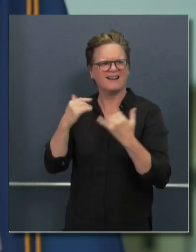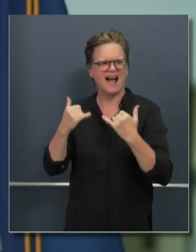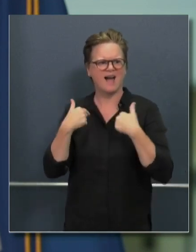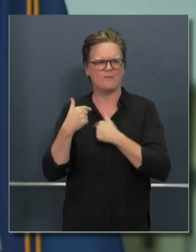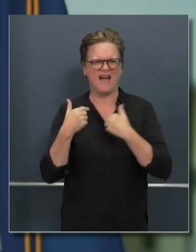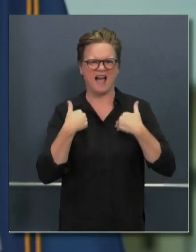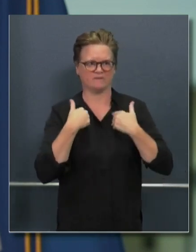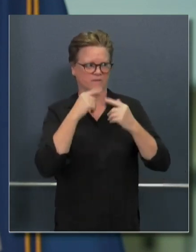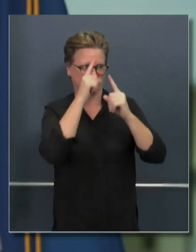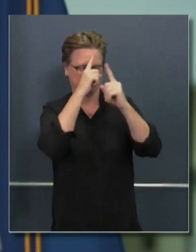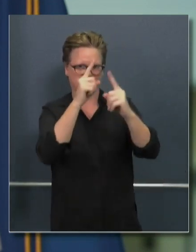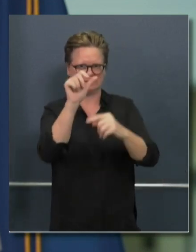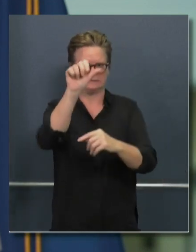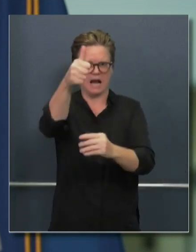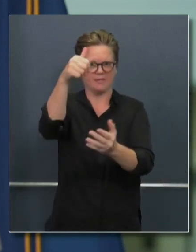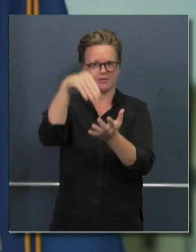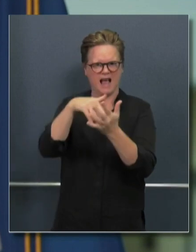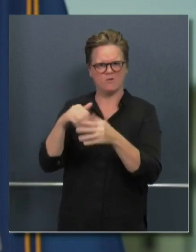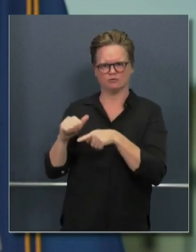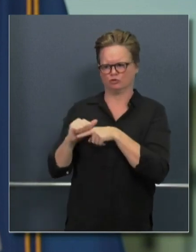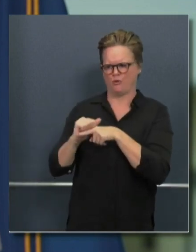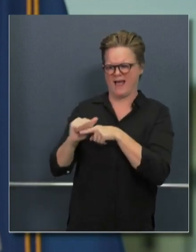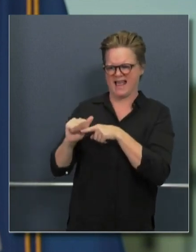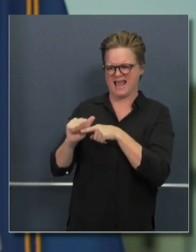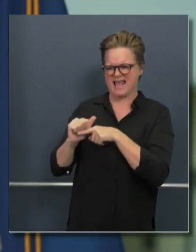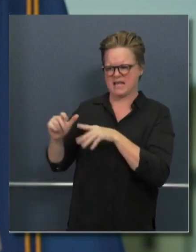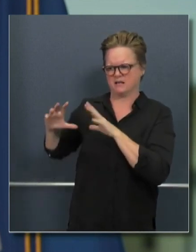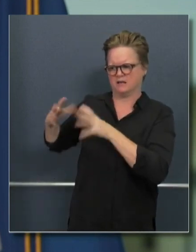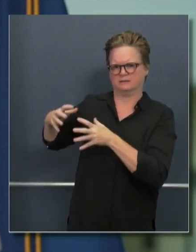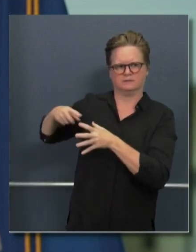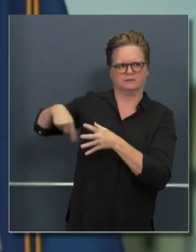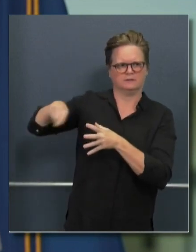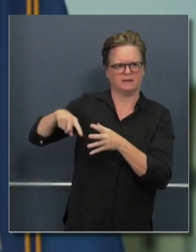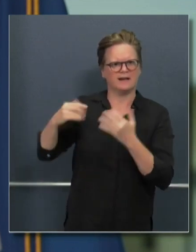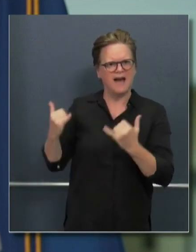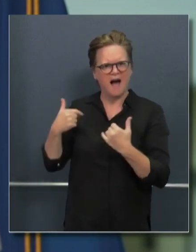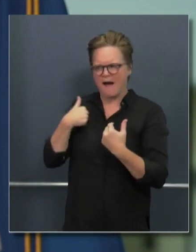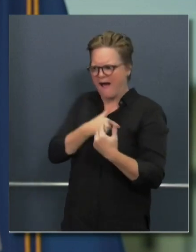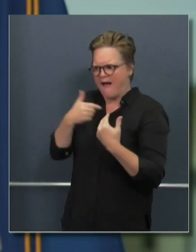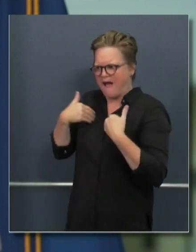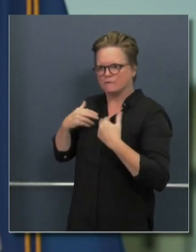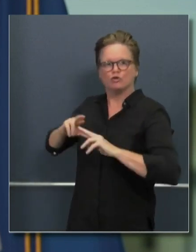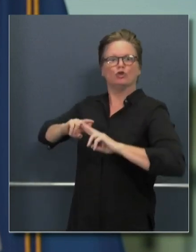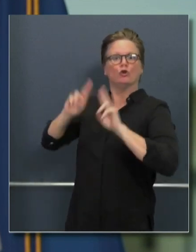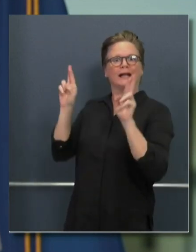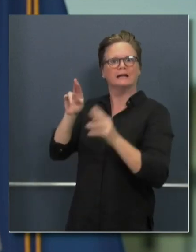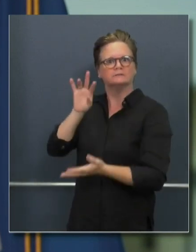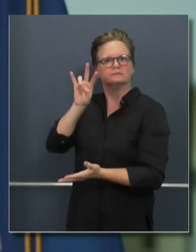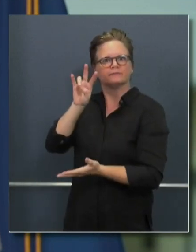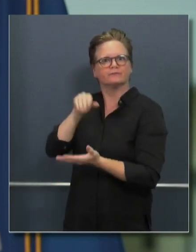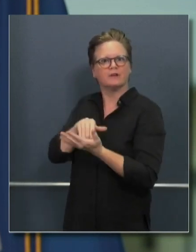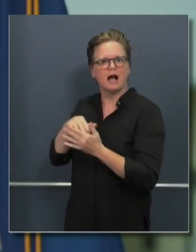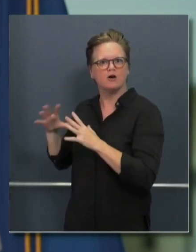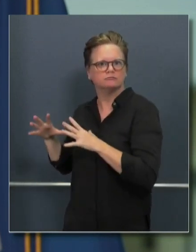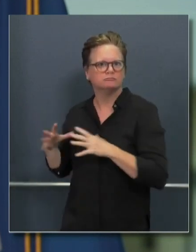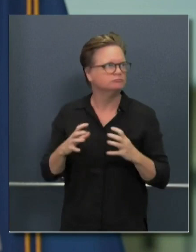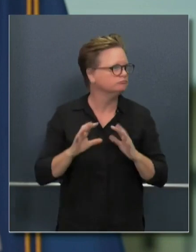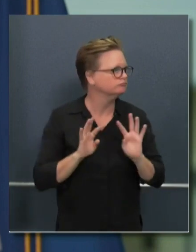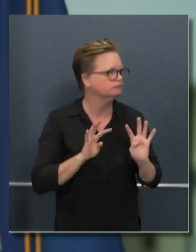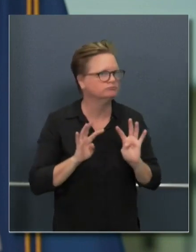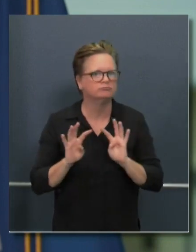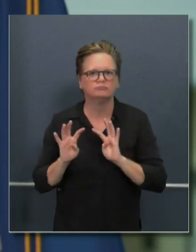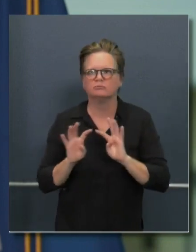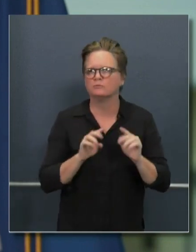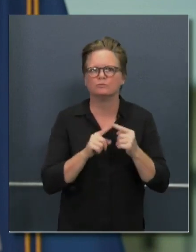been trained or about to complete training. This in addition, of course, to the work that's been done already at the county level.